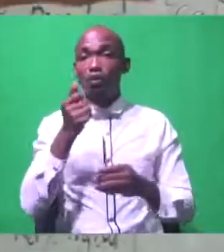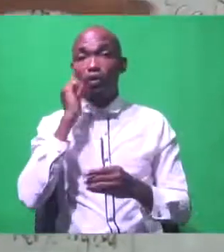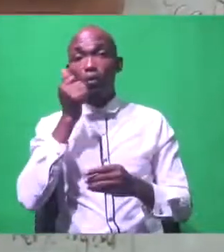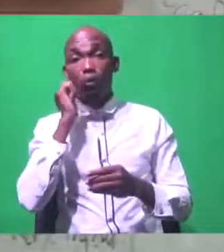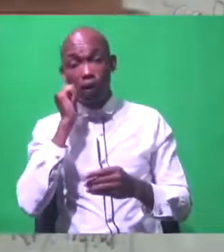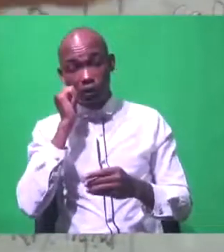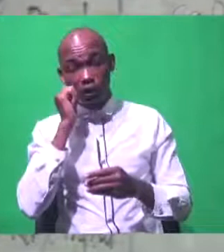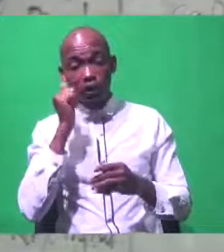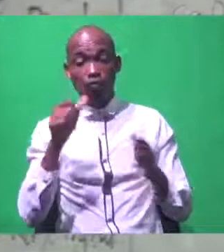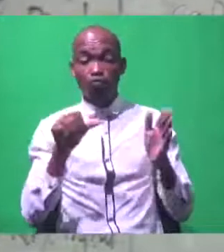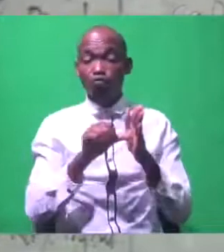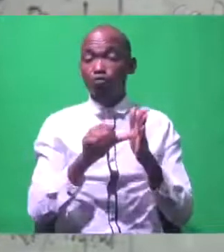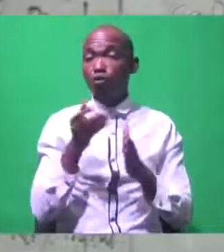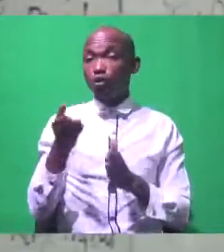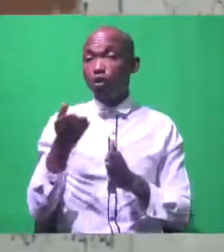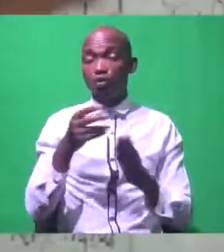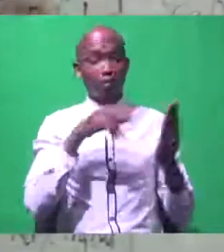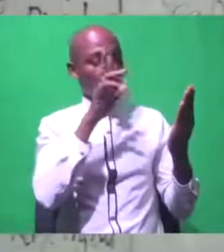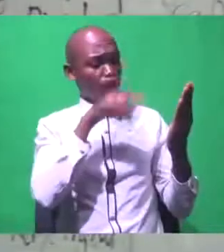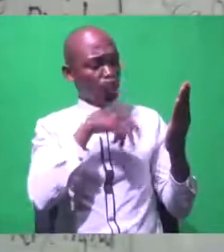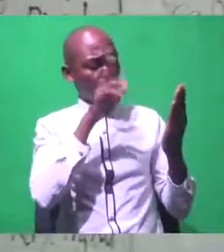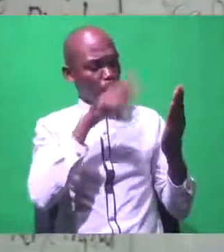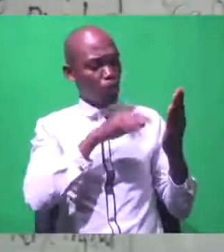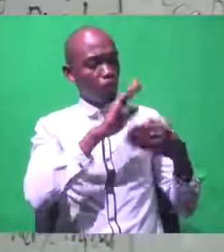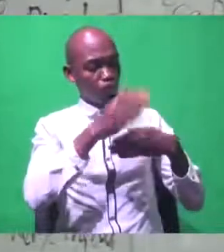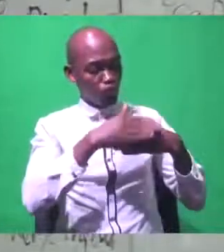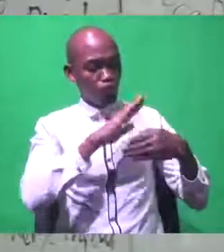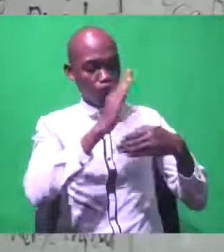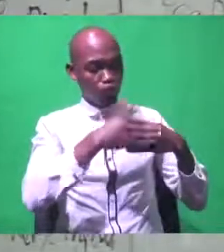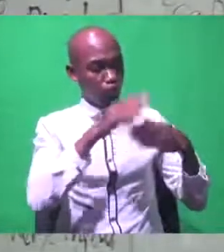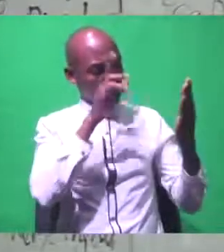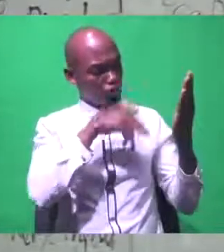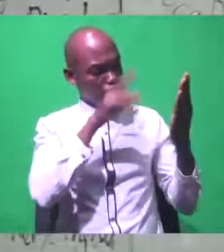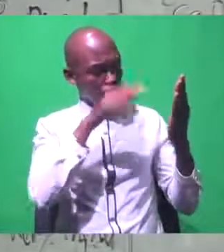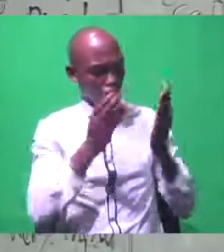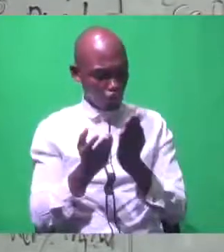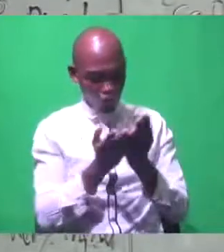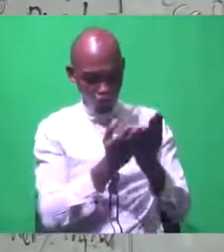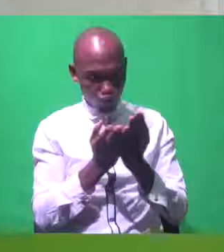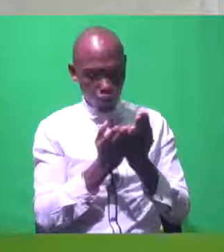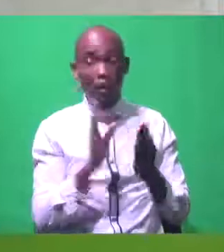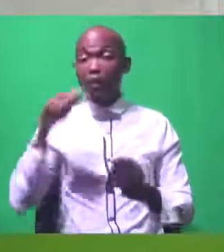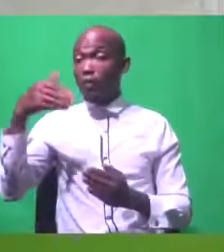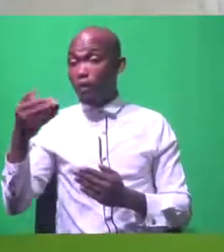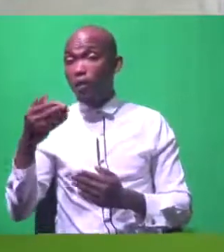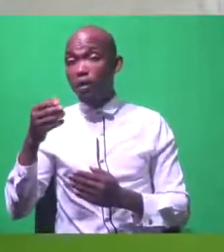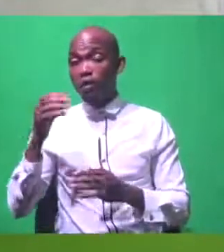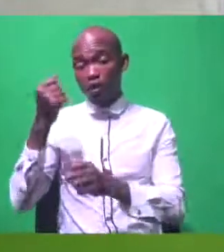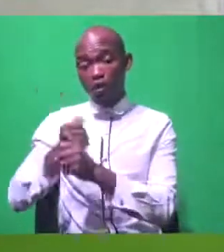I hope you will revise and then do the following or this